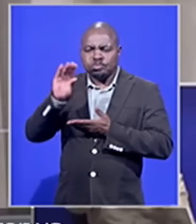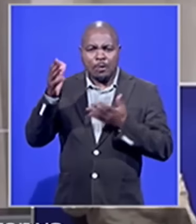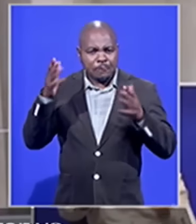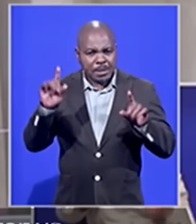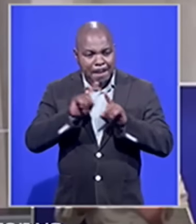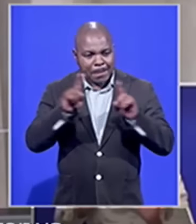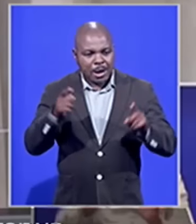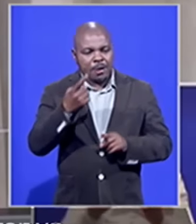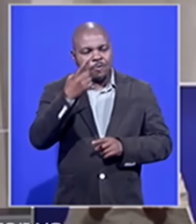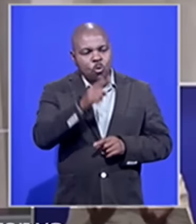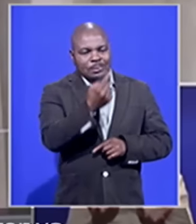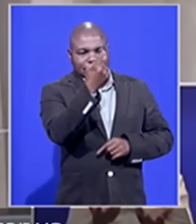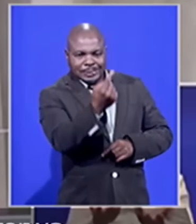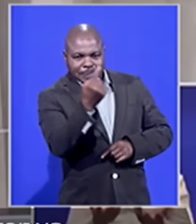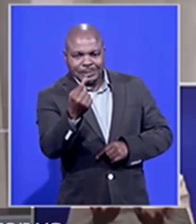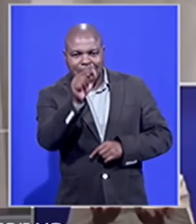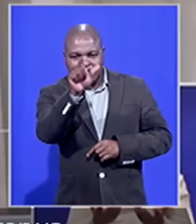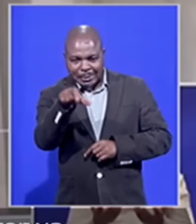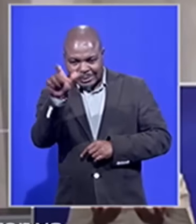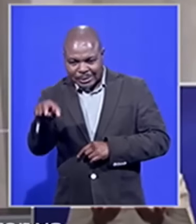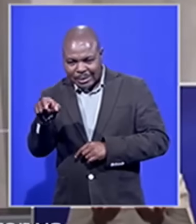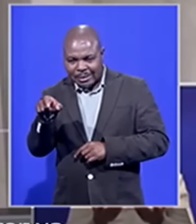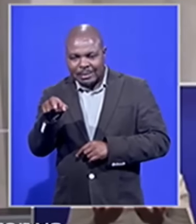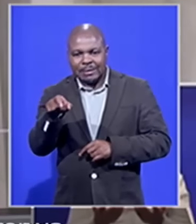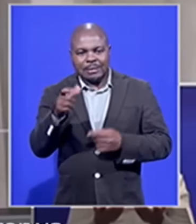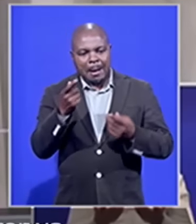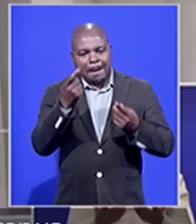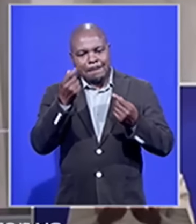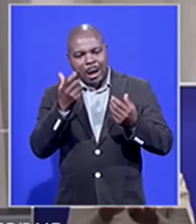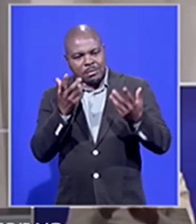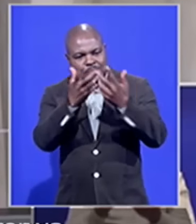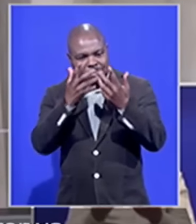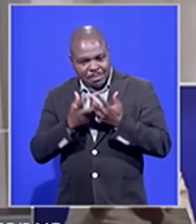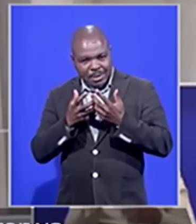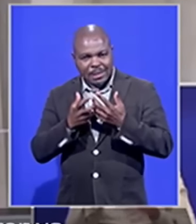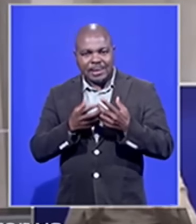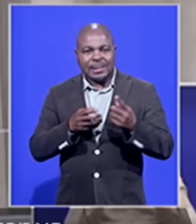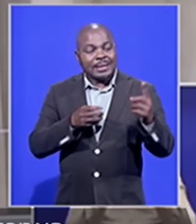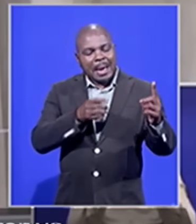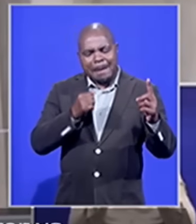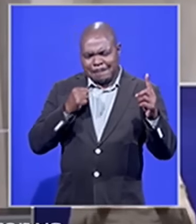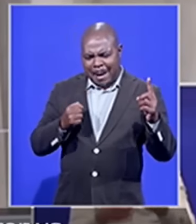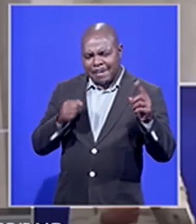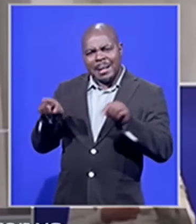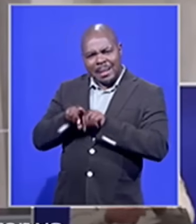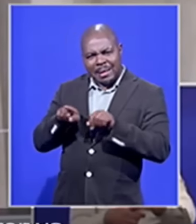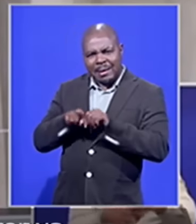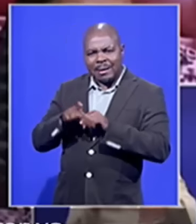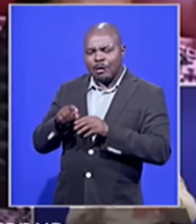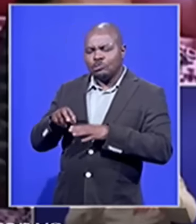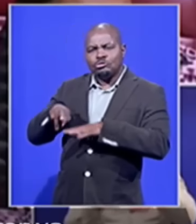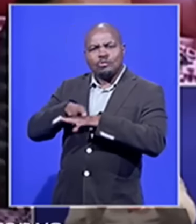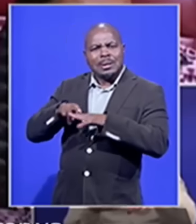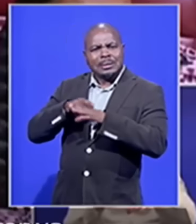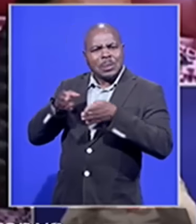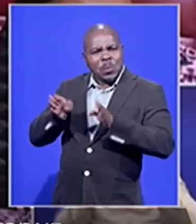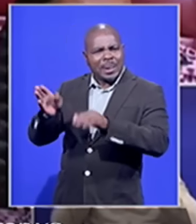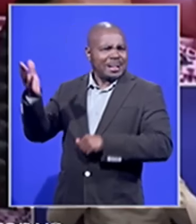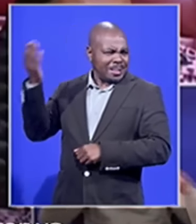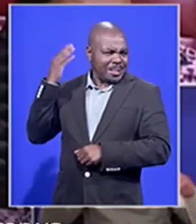per capita basis, it continues to follow the racial patterns of the past. Because in